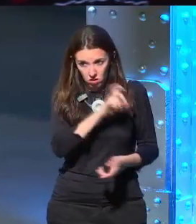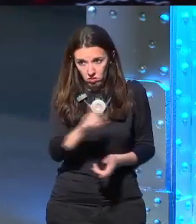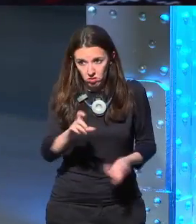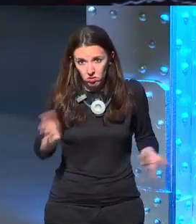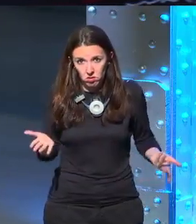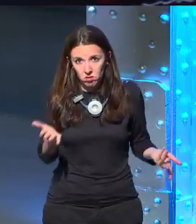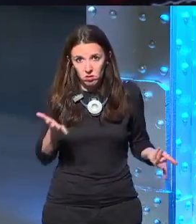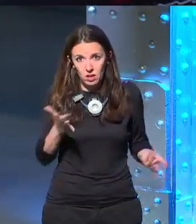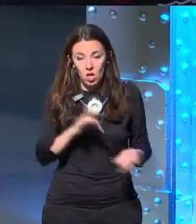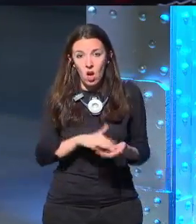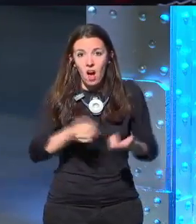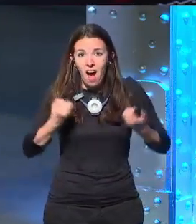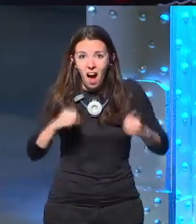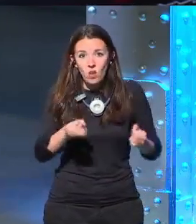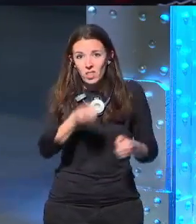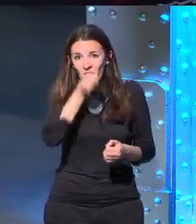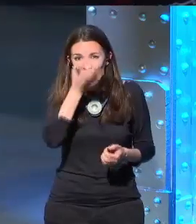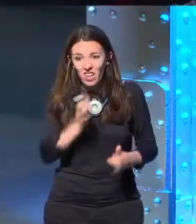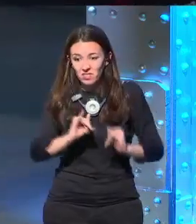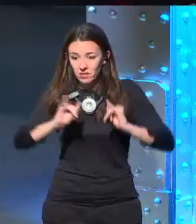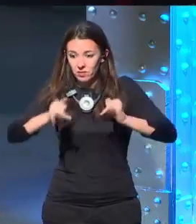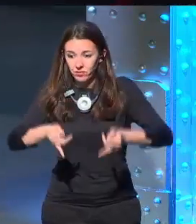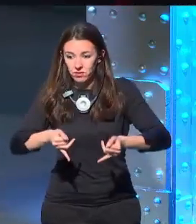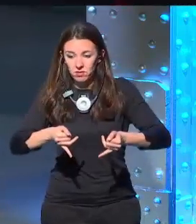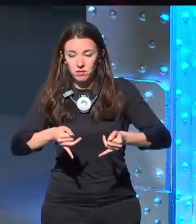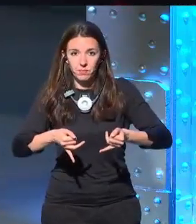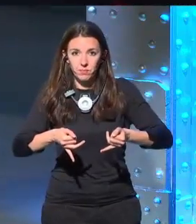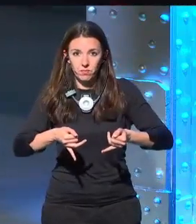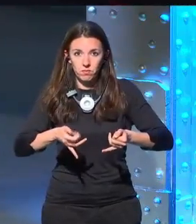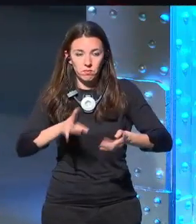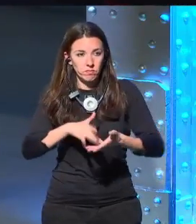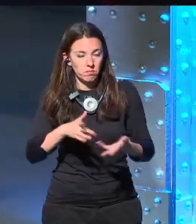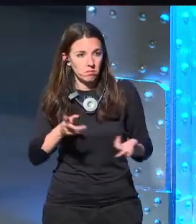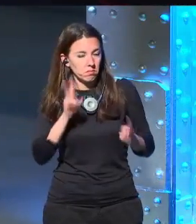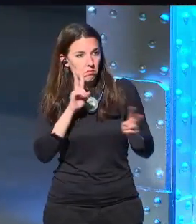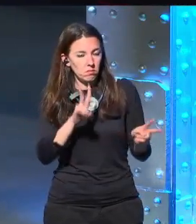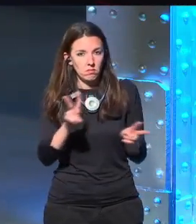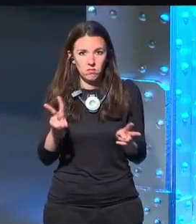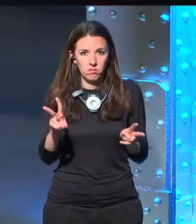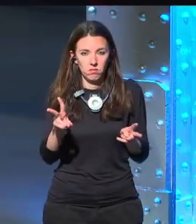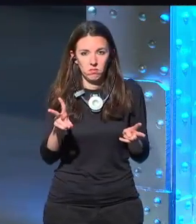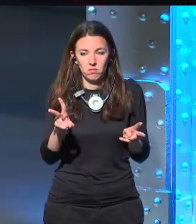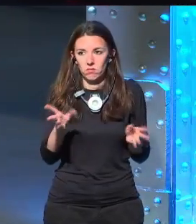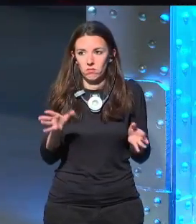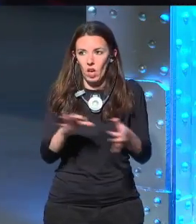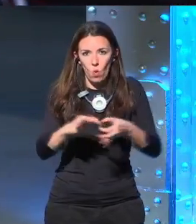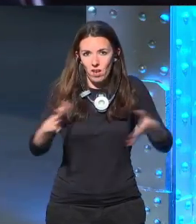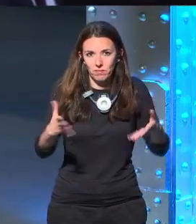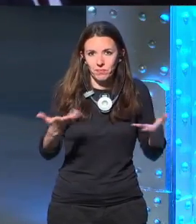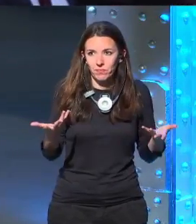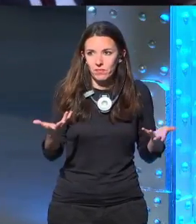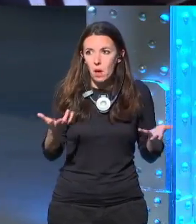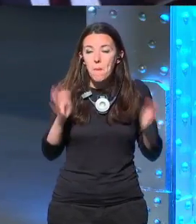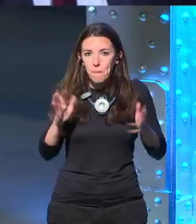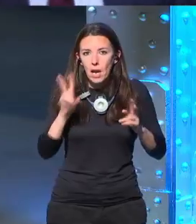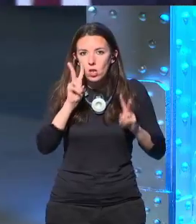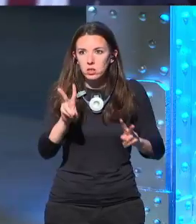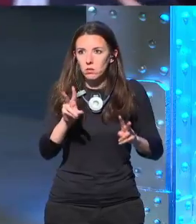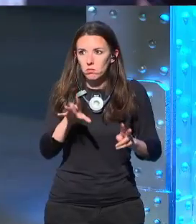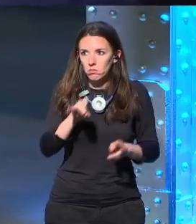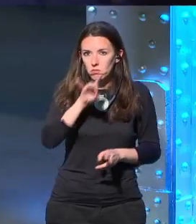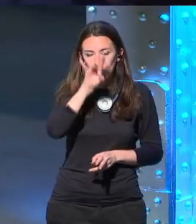he gets to Florence and he's totally embraced by the town of Florence, because it was a town that not only tolerated,